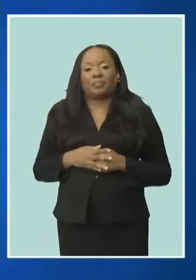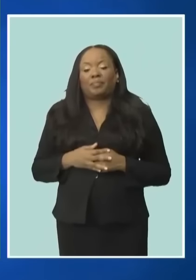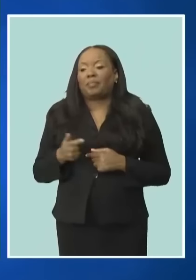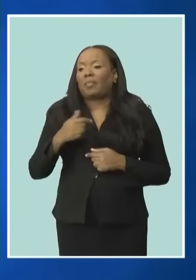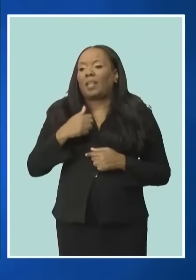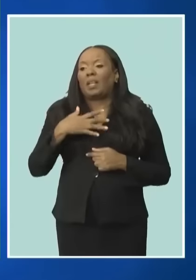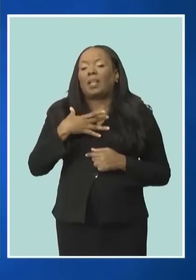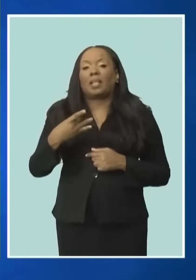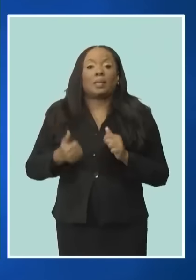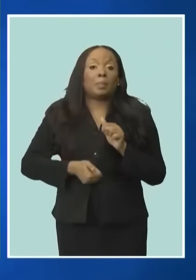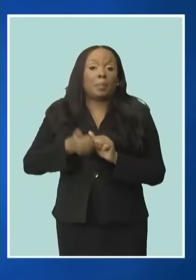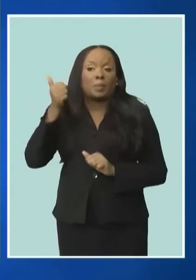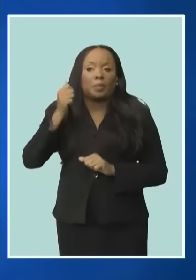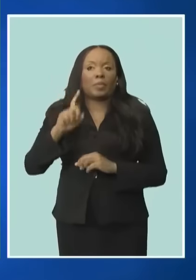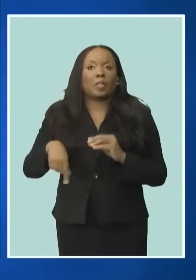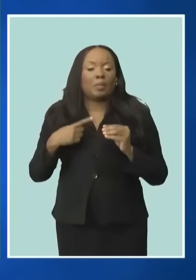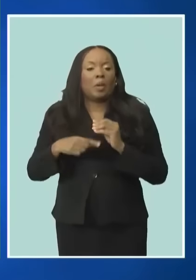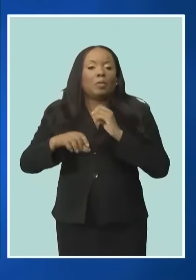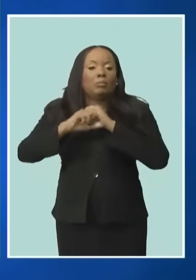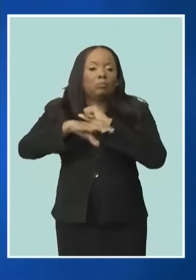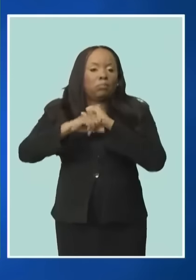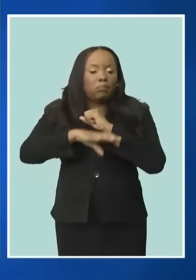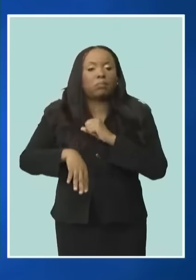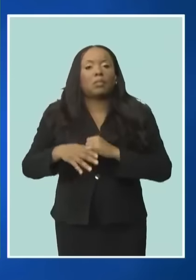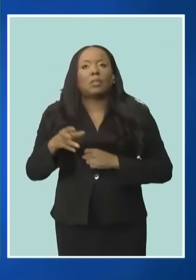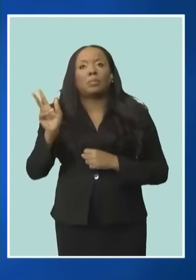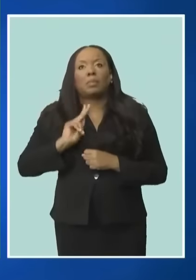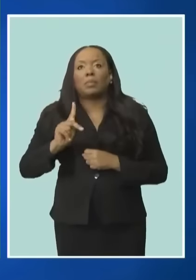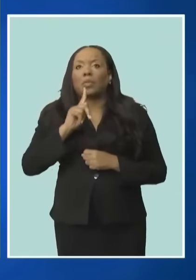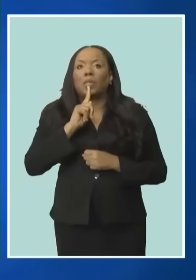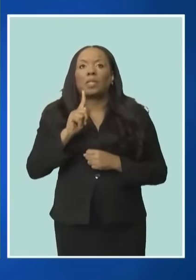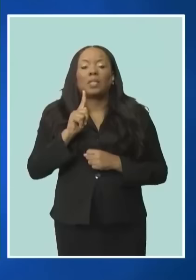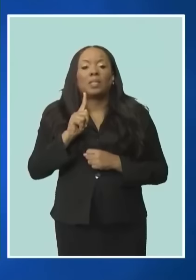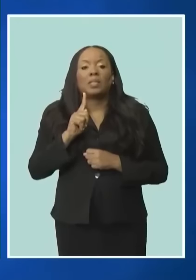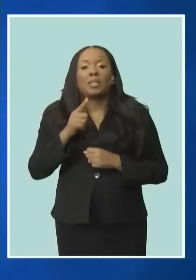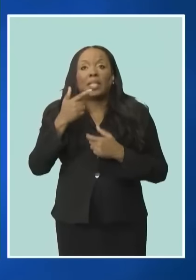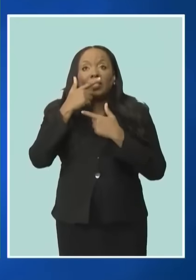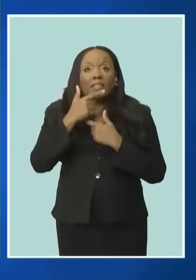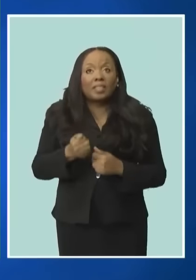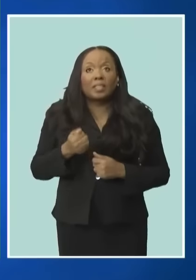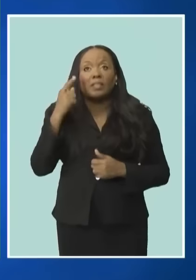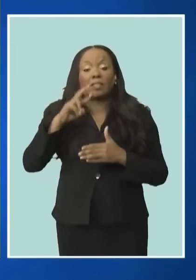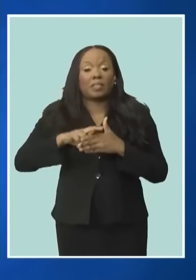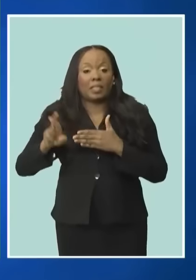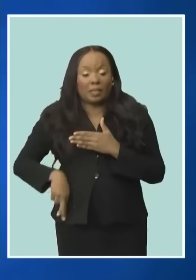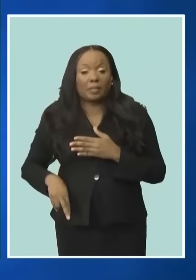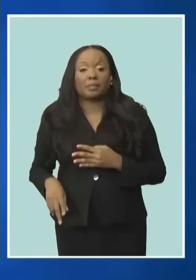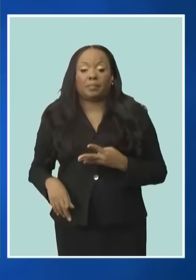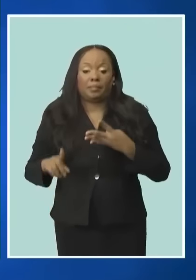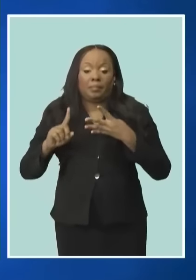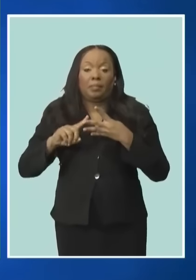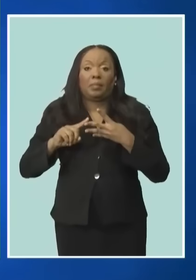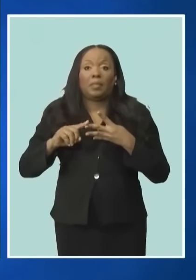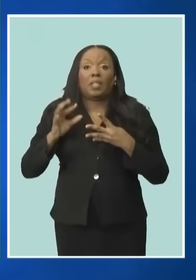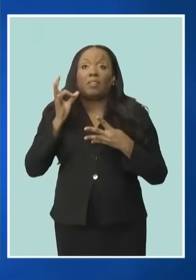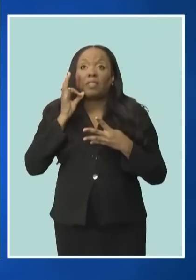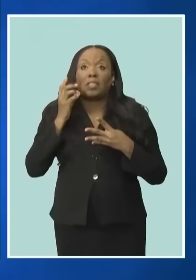most about this campaign. People are genuinely interested in the outcome. Ms. Dujon says the day has